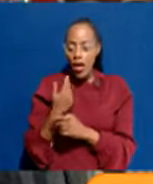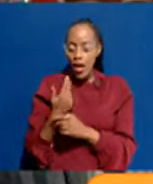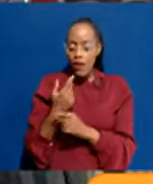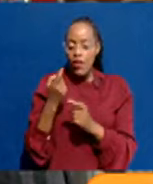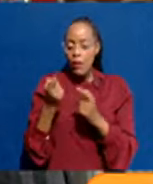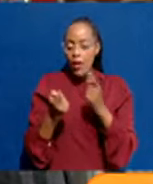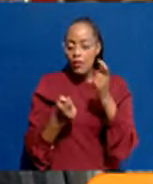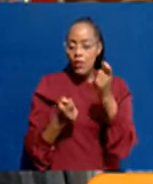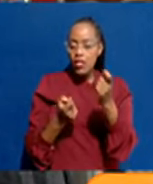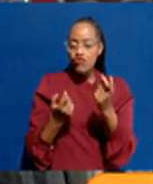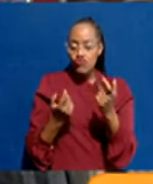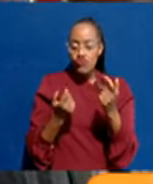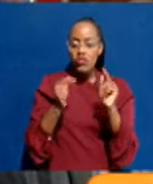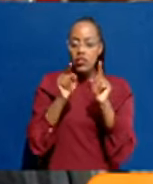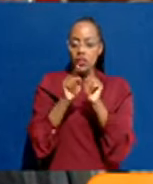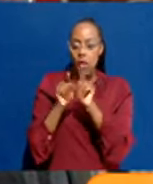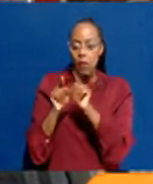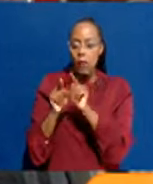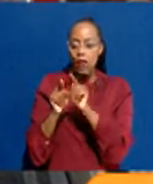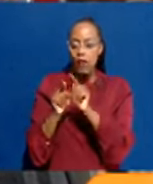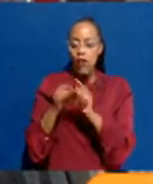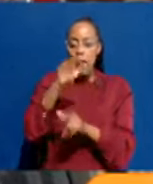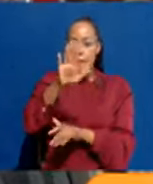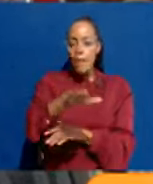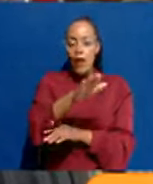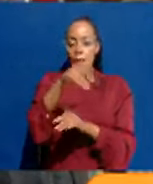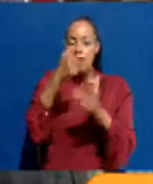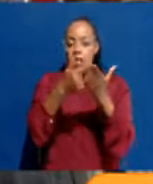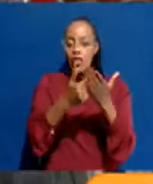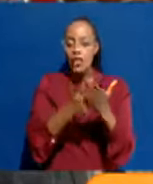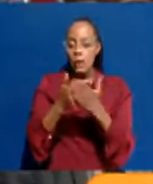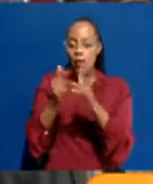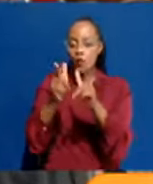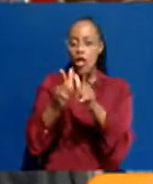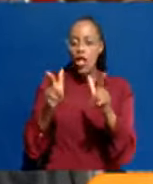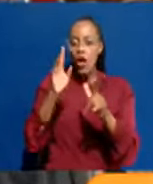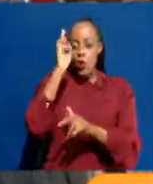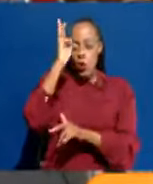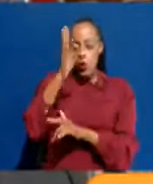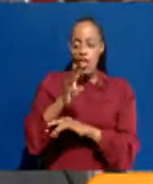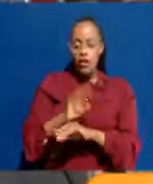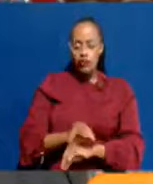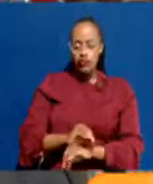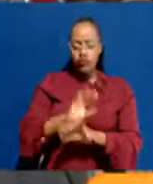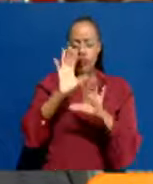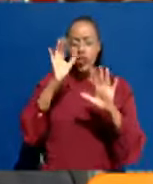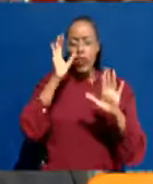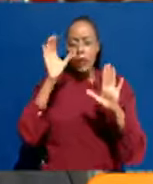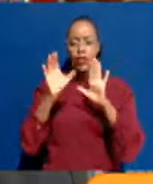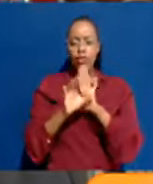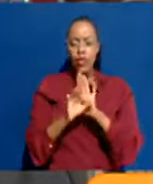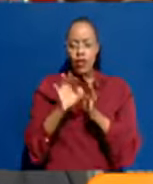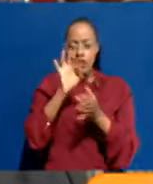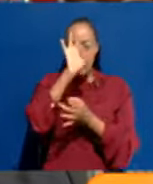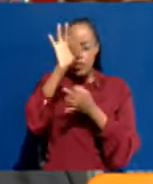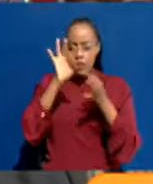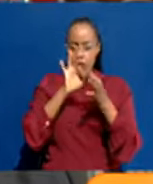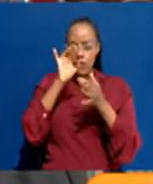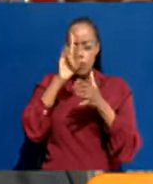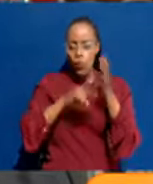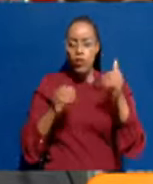and the parliamentary debate will give a clear picture of exactly what